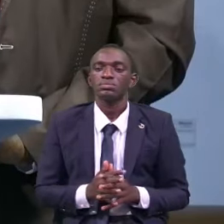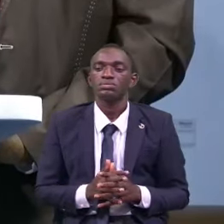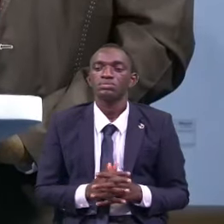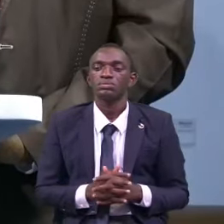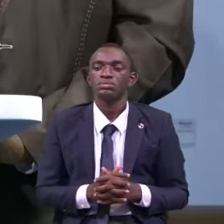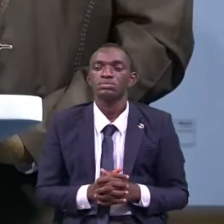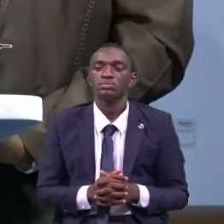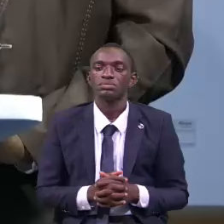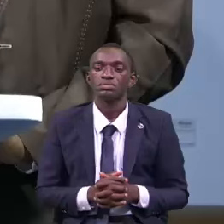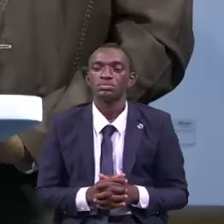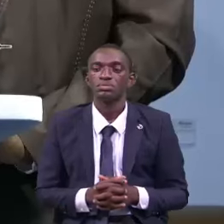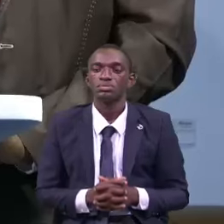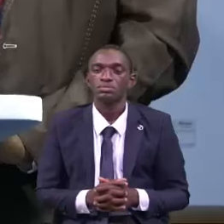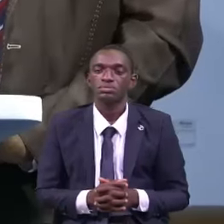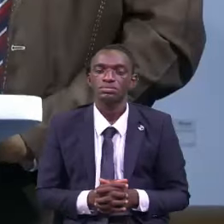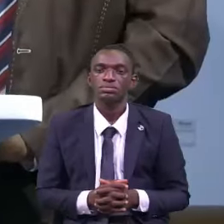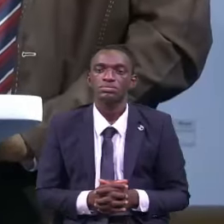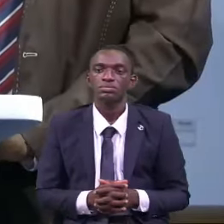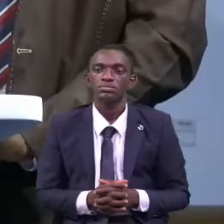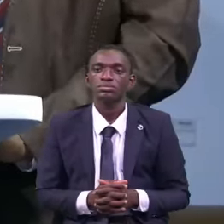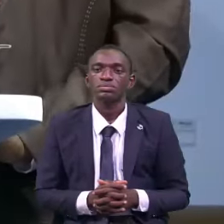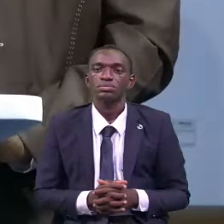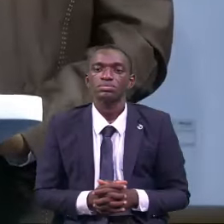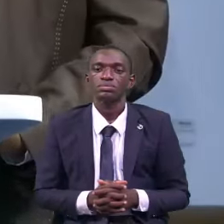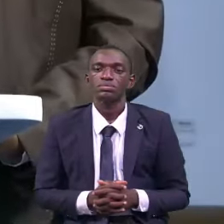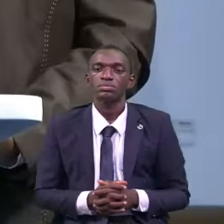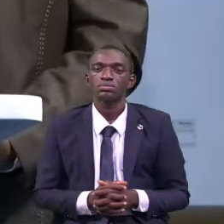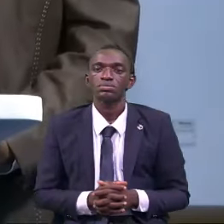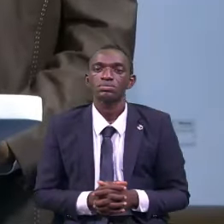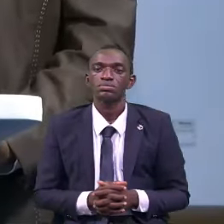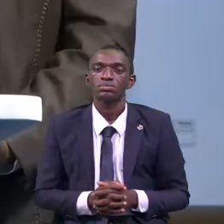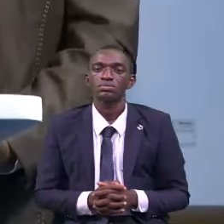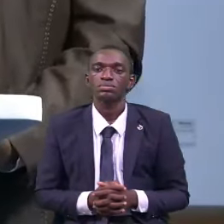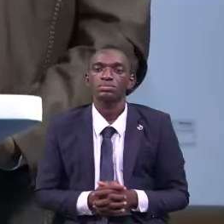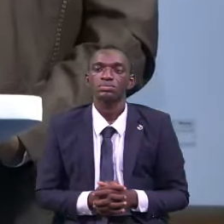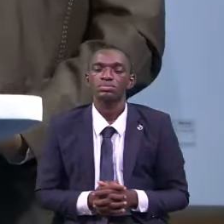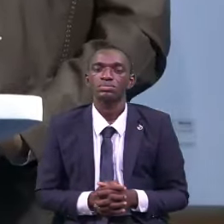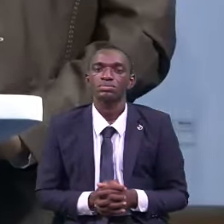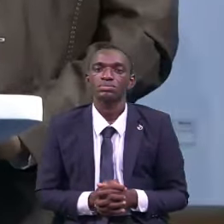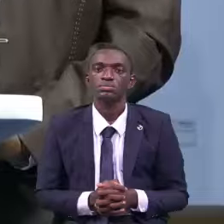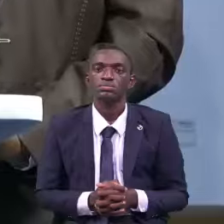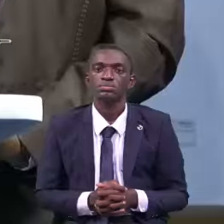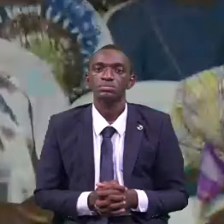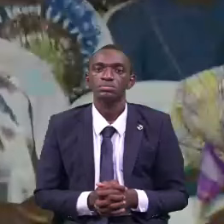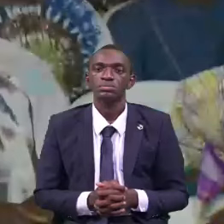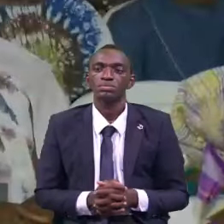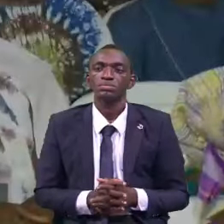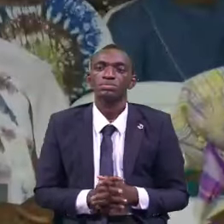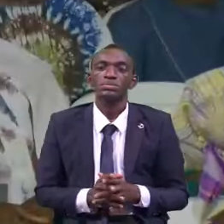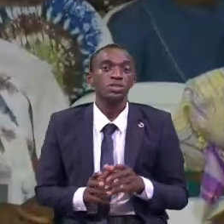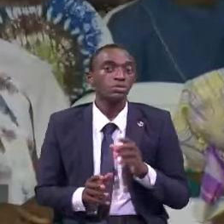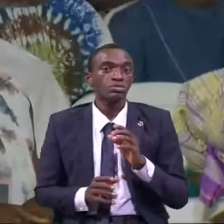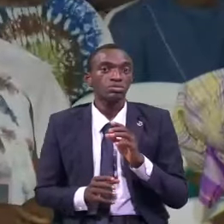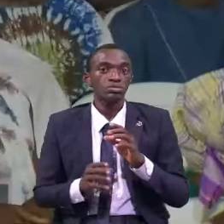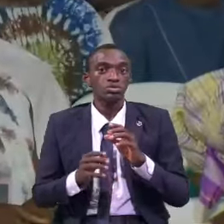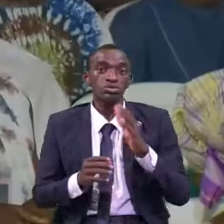Soyez rassurés, après, l'homme de Dieu viendra pour prier pour vous. Be reassured, afterwards, the